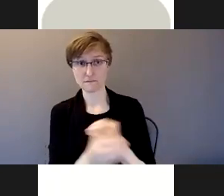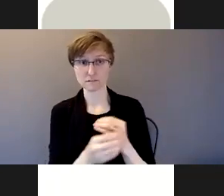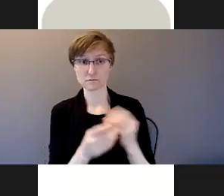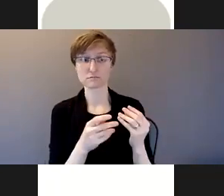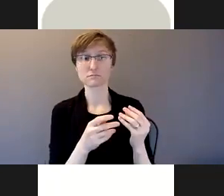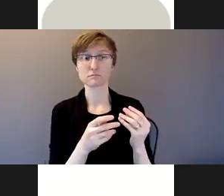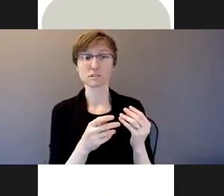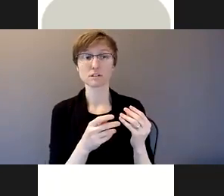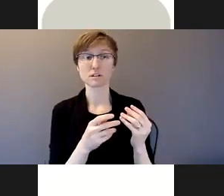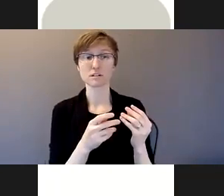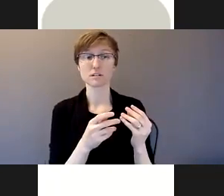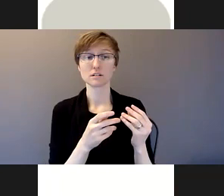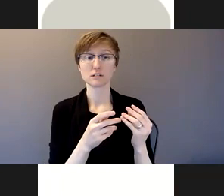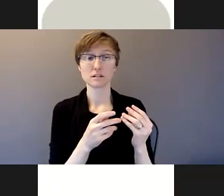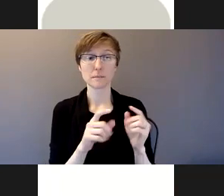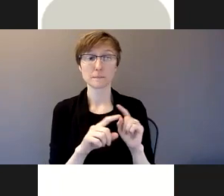is not to agree to that appointment.